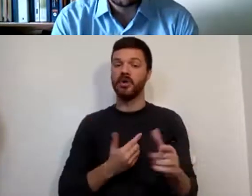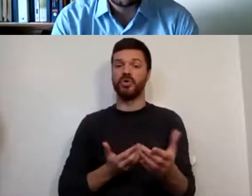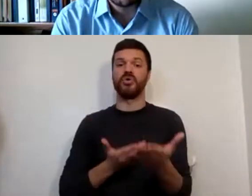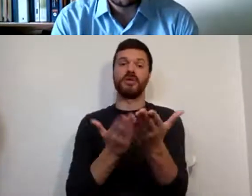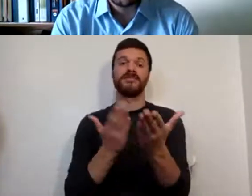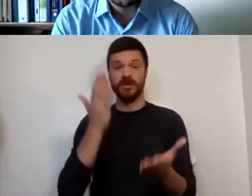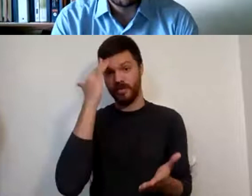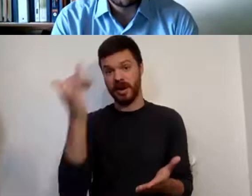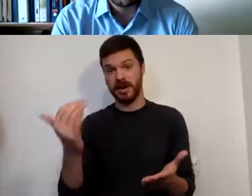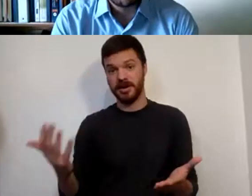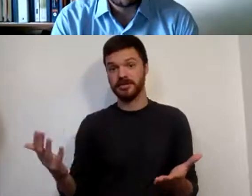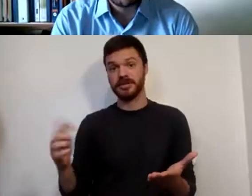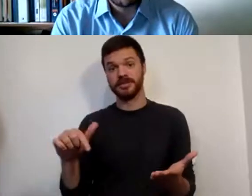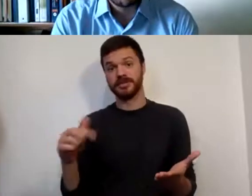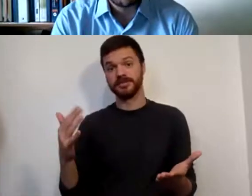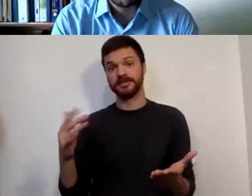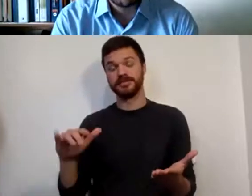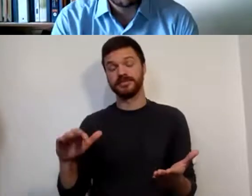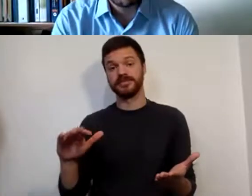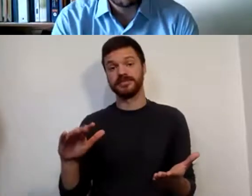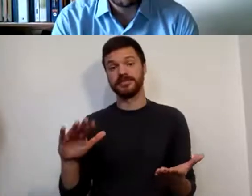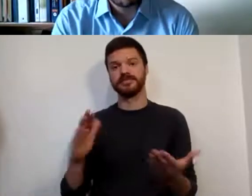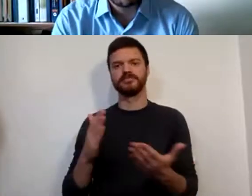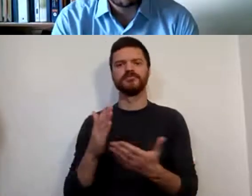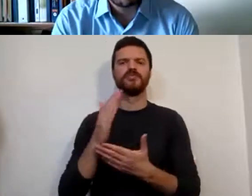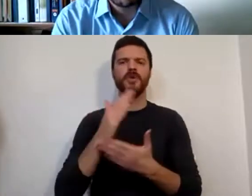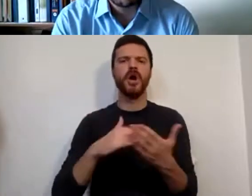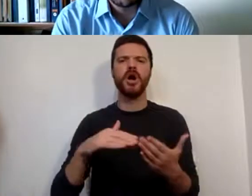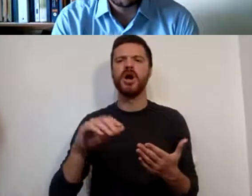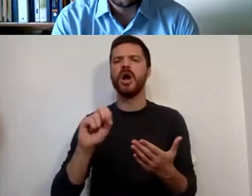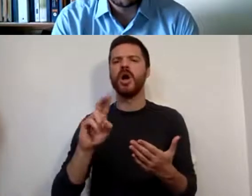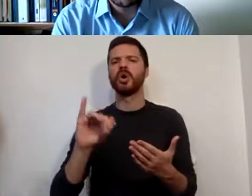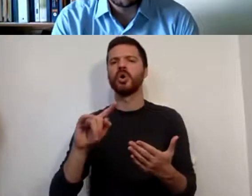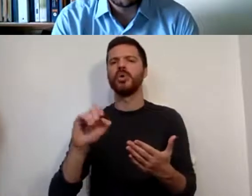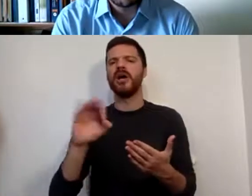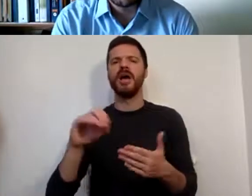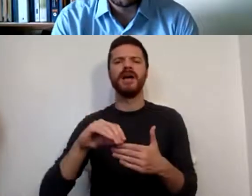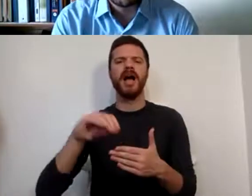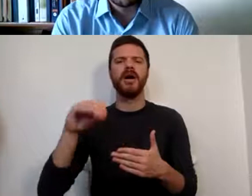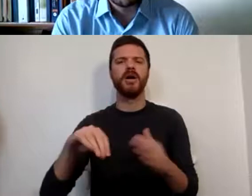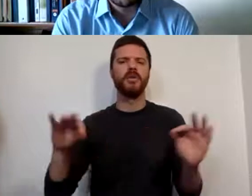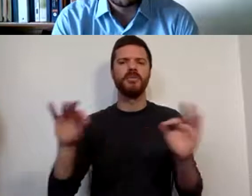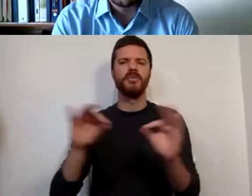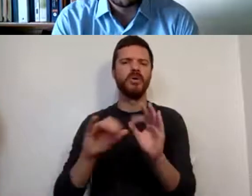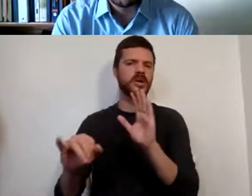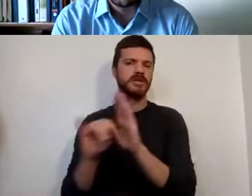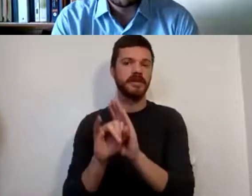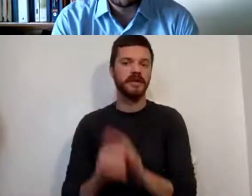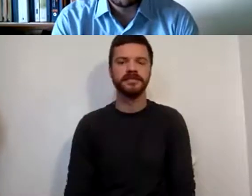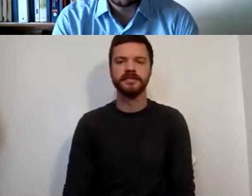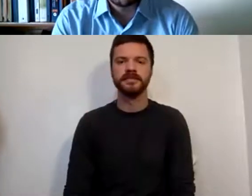is, part of kind of this whole suite of outcomes that are important to identify. And again,